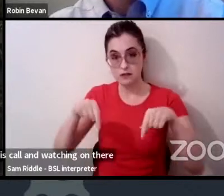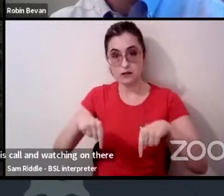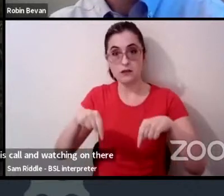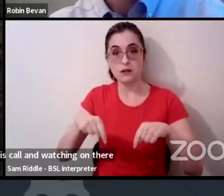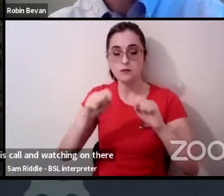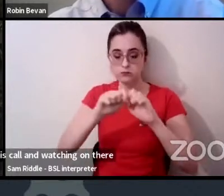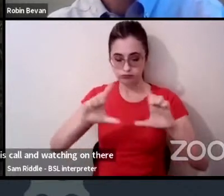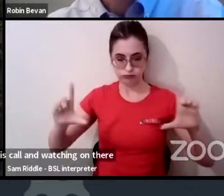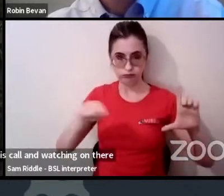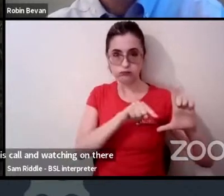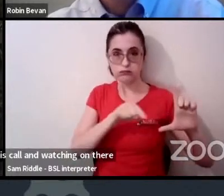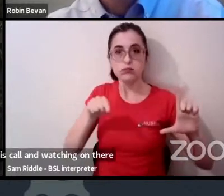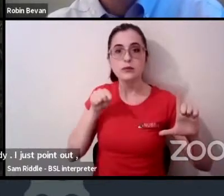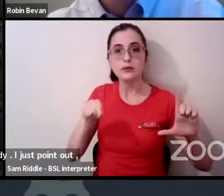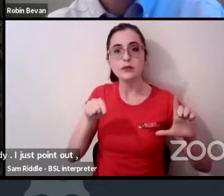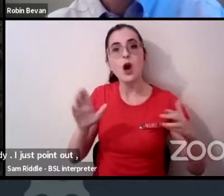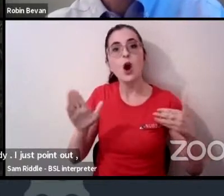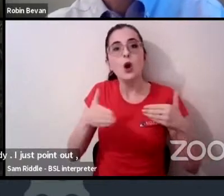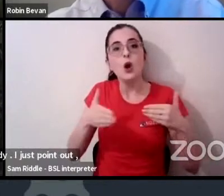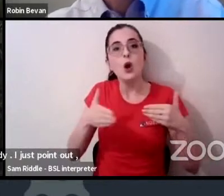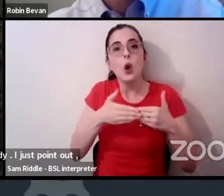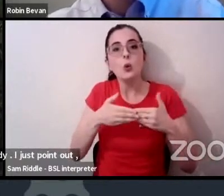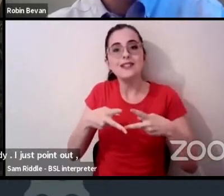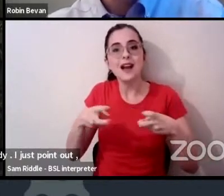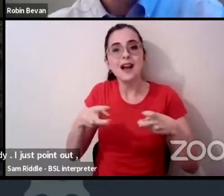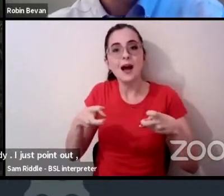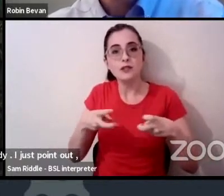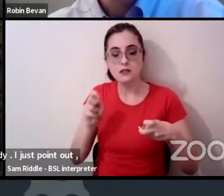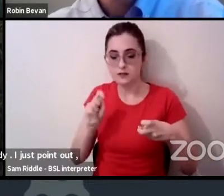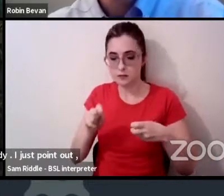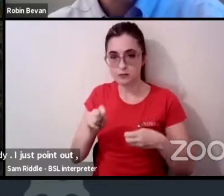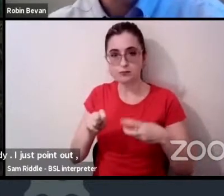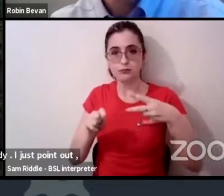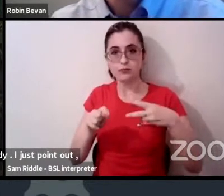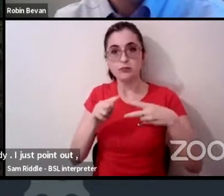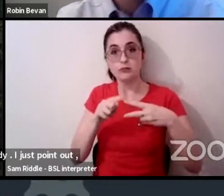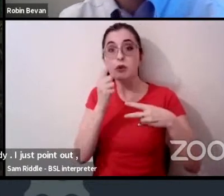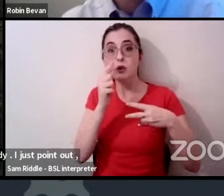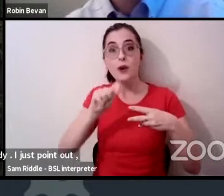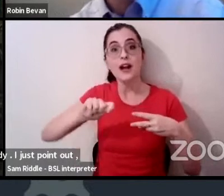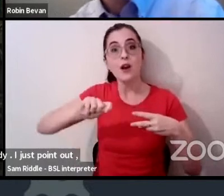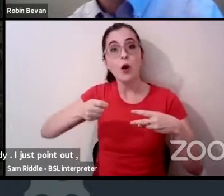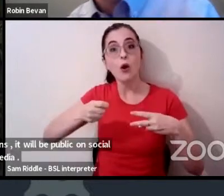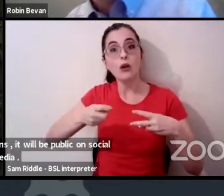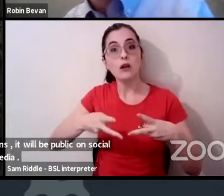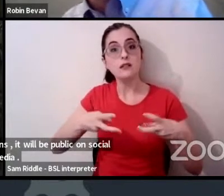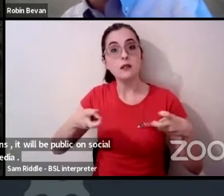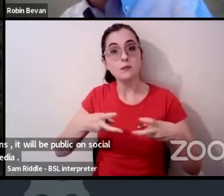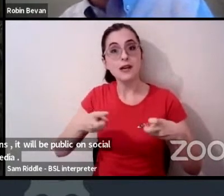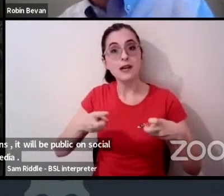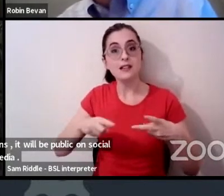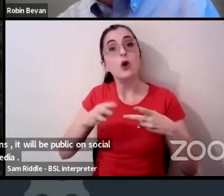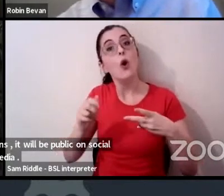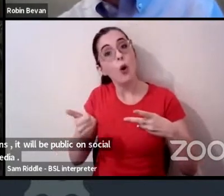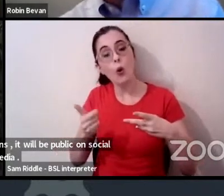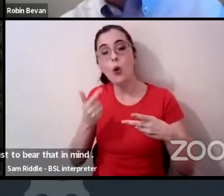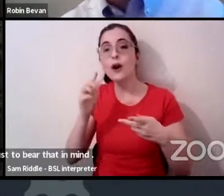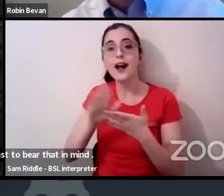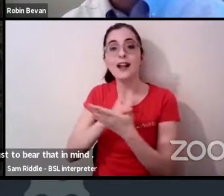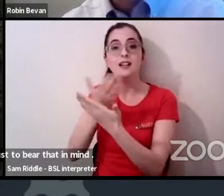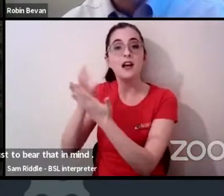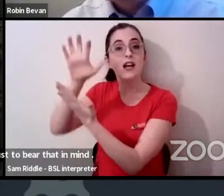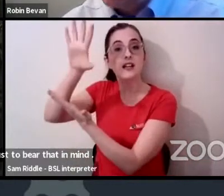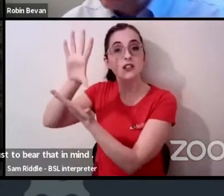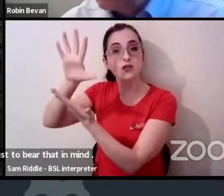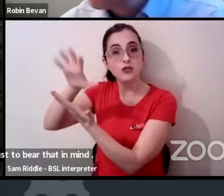bottom of the screen, you'll see a button that says closed caption. If you press that button, you'll be able to turn on subtitles. You'll also be able to download a